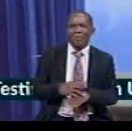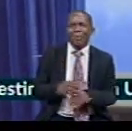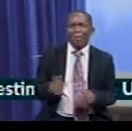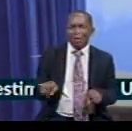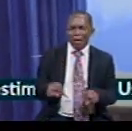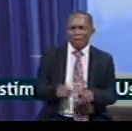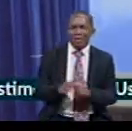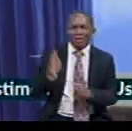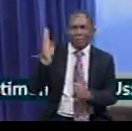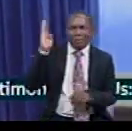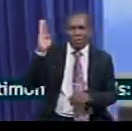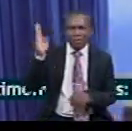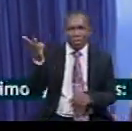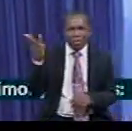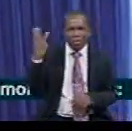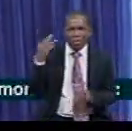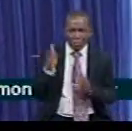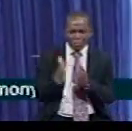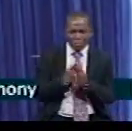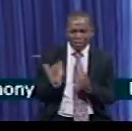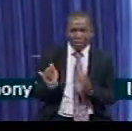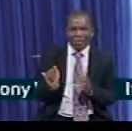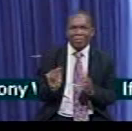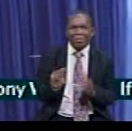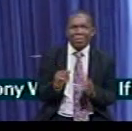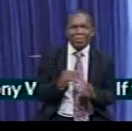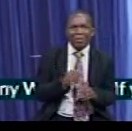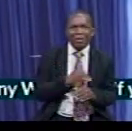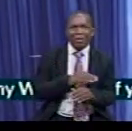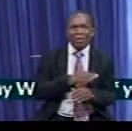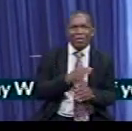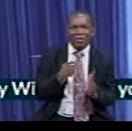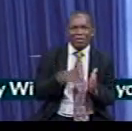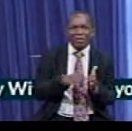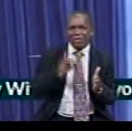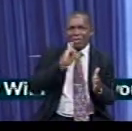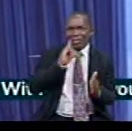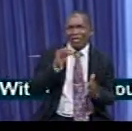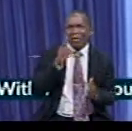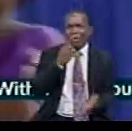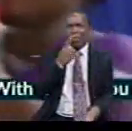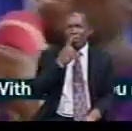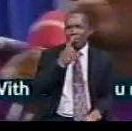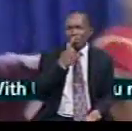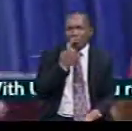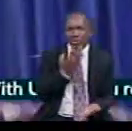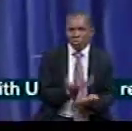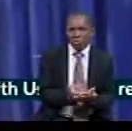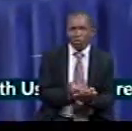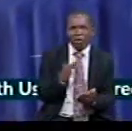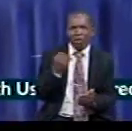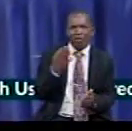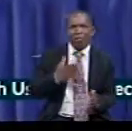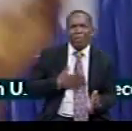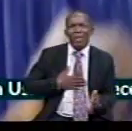pray. This is the kidney and liver functioning test the doctor asked me to go and take. And I told God that I've been in this church for